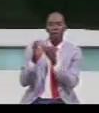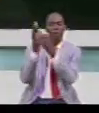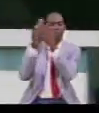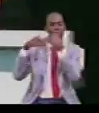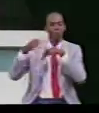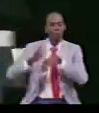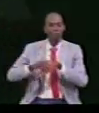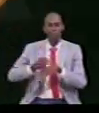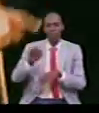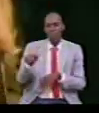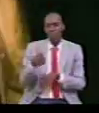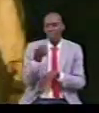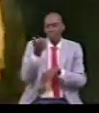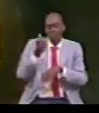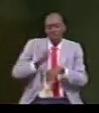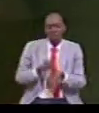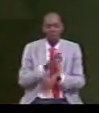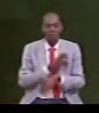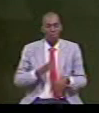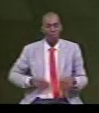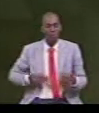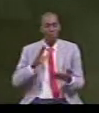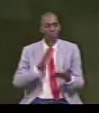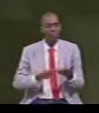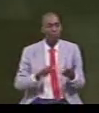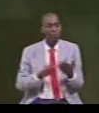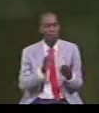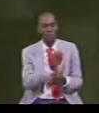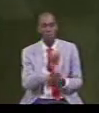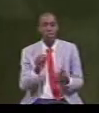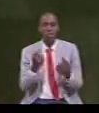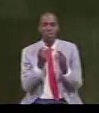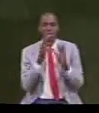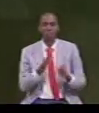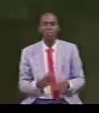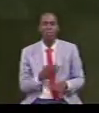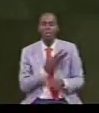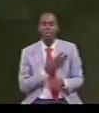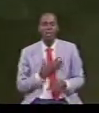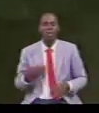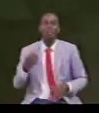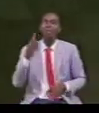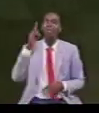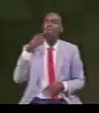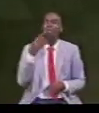Christ forgives a sinner and he says, I don't regard you as a